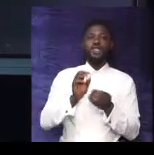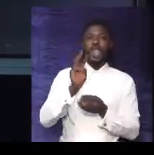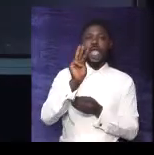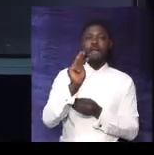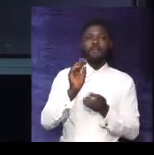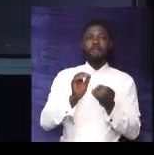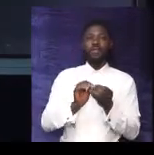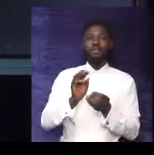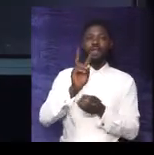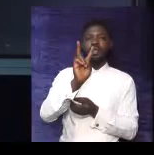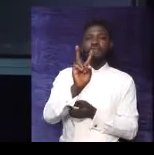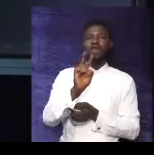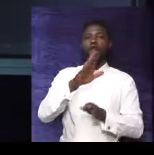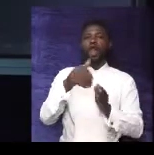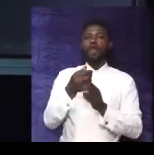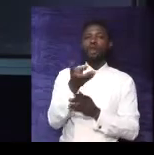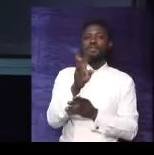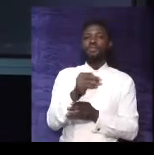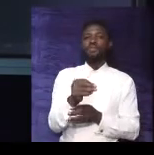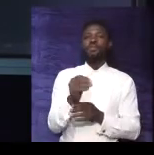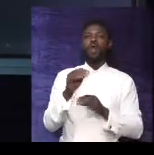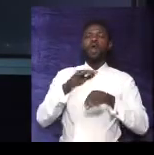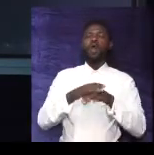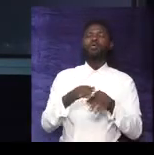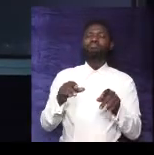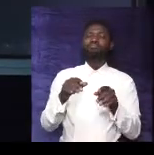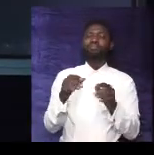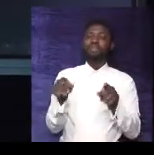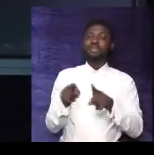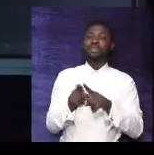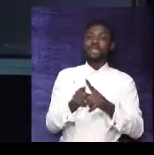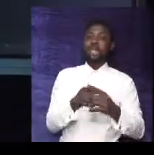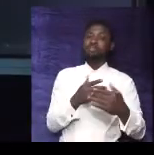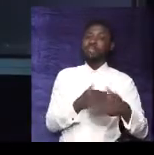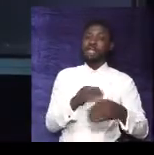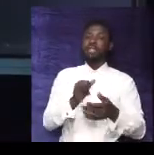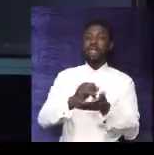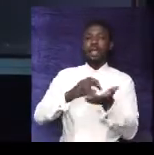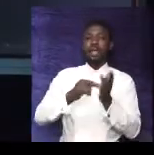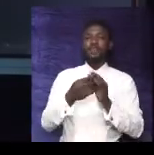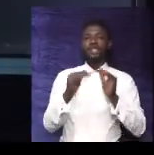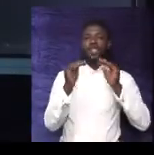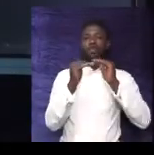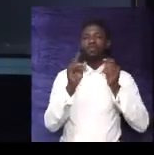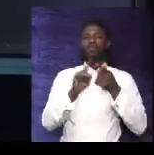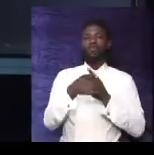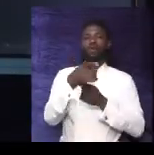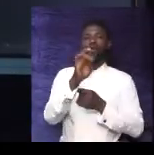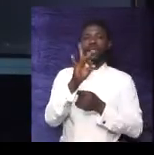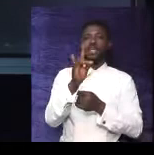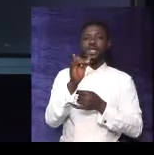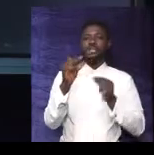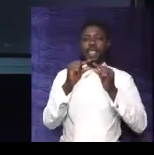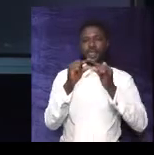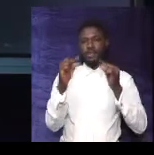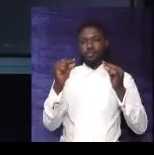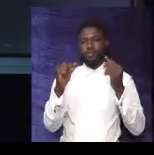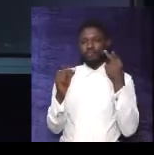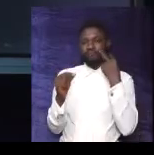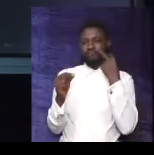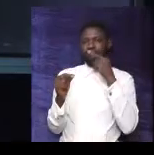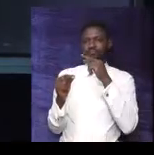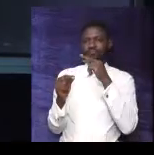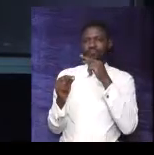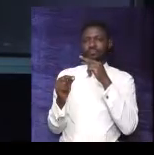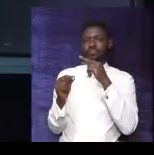75 plus m plus v. All of them are on this side of the straight line, and that means that they are equal to 180